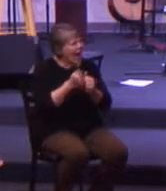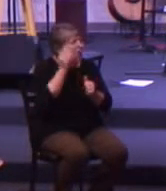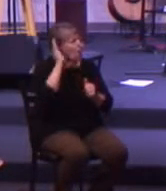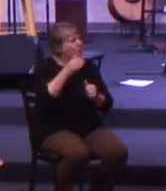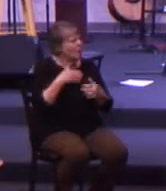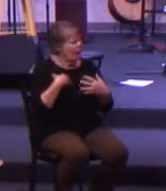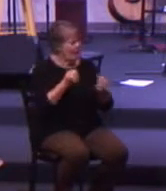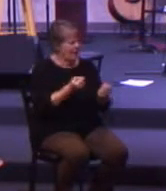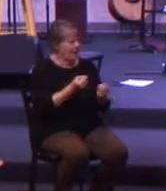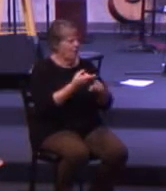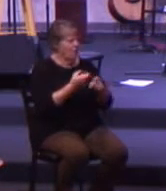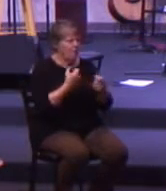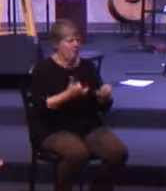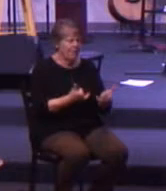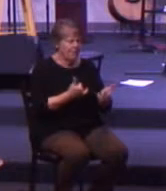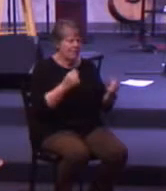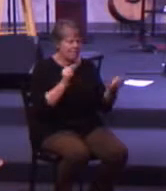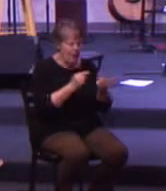suffered?